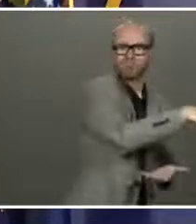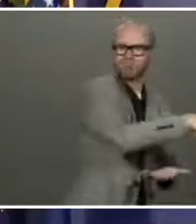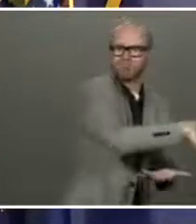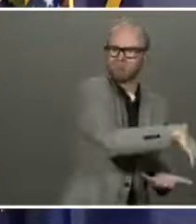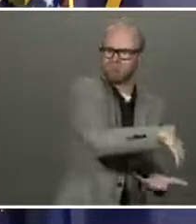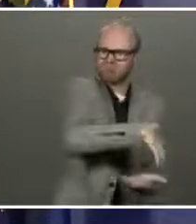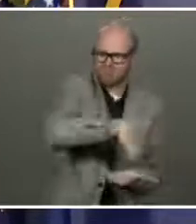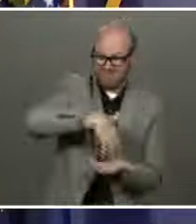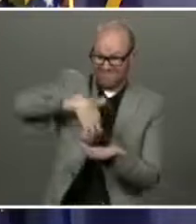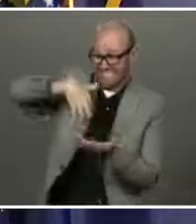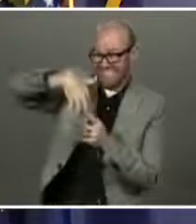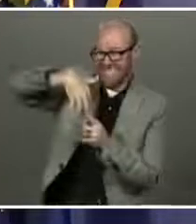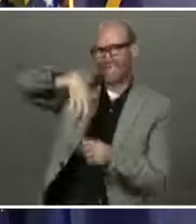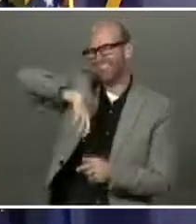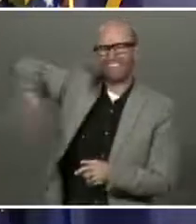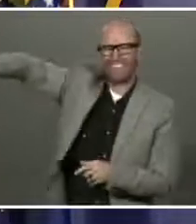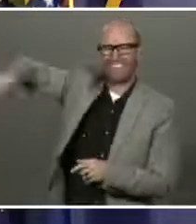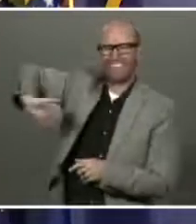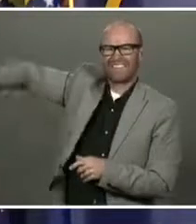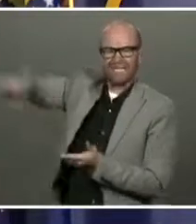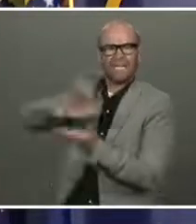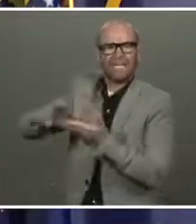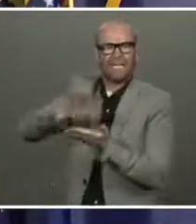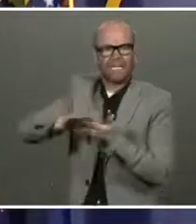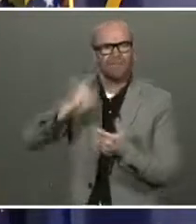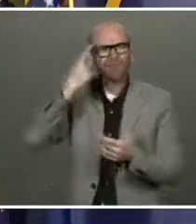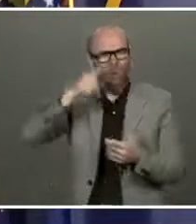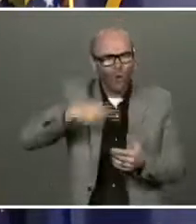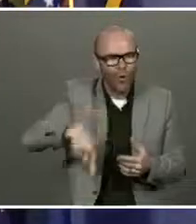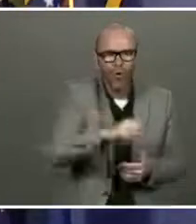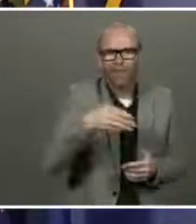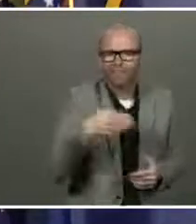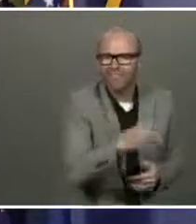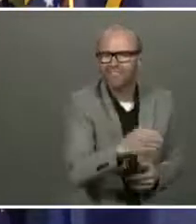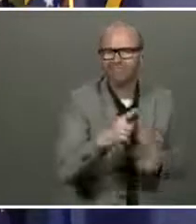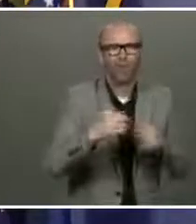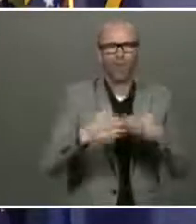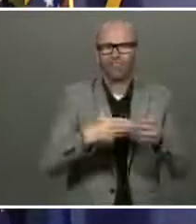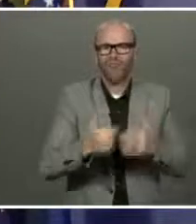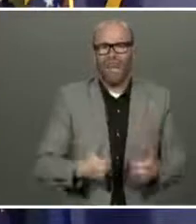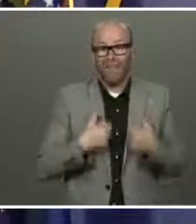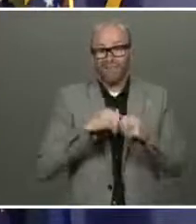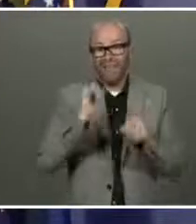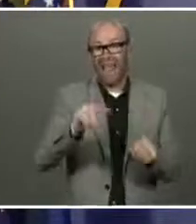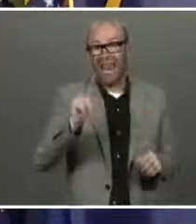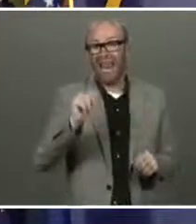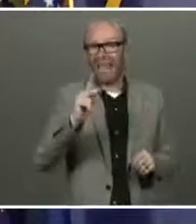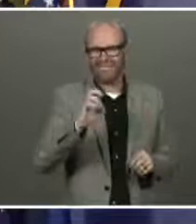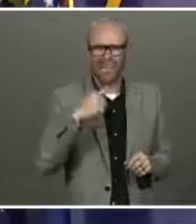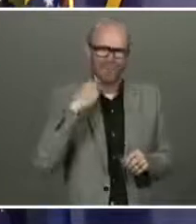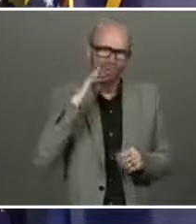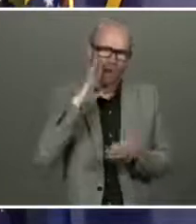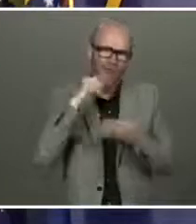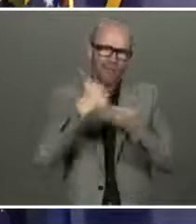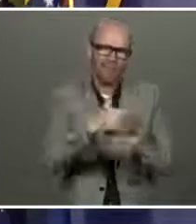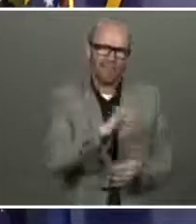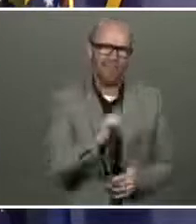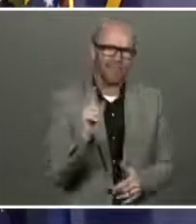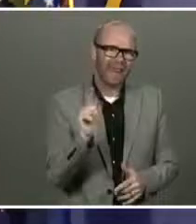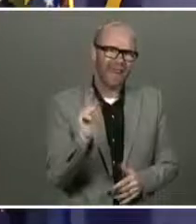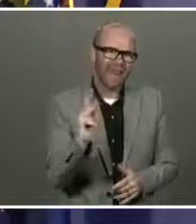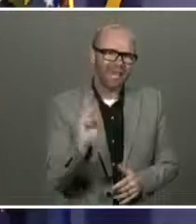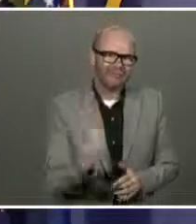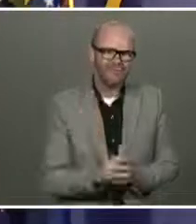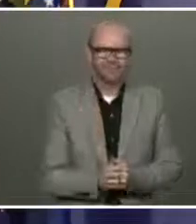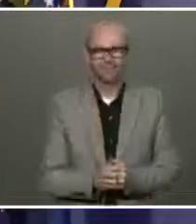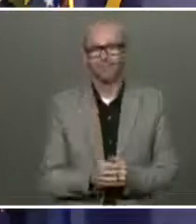wildlife habitat, the fisheries in the lake, and again, just improve the overall ecosystem and health of that lake. Now, as far as